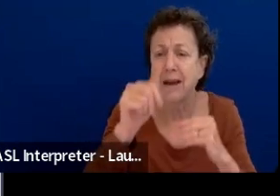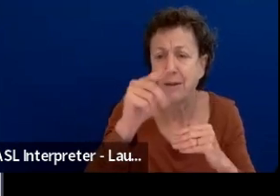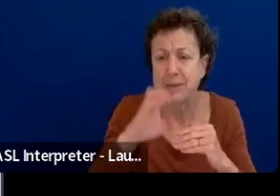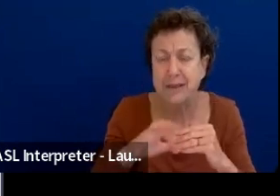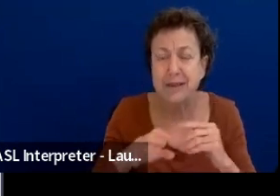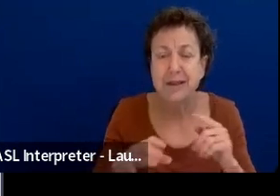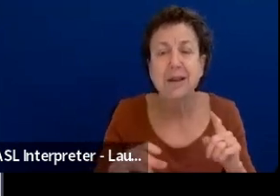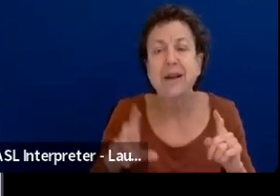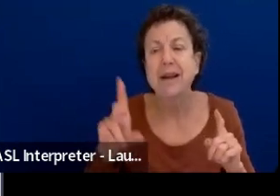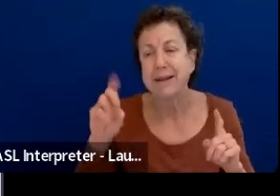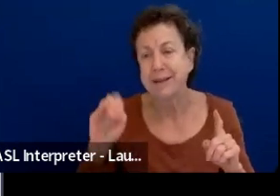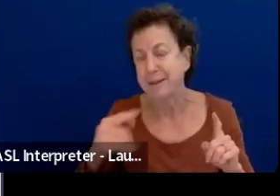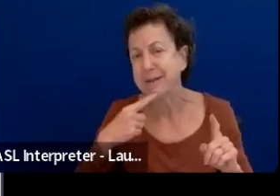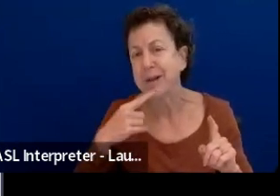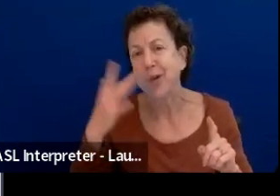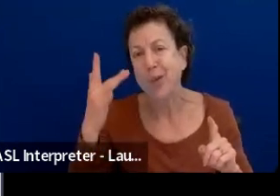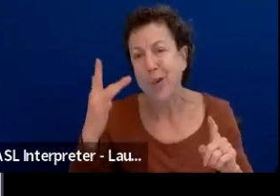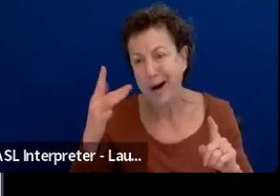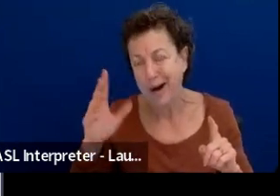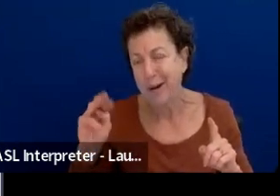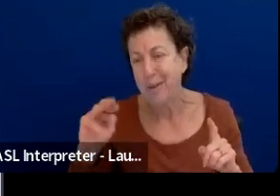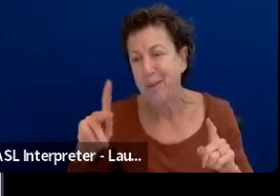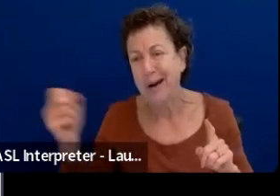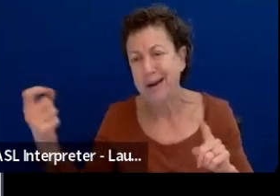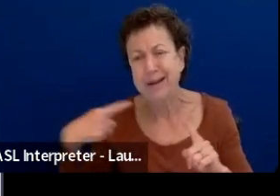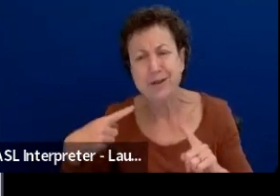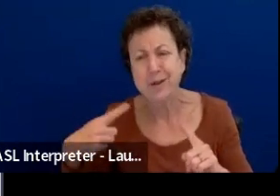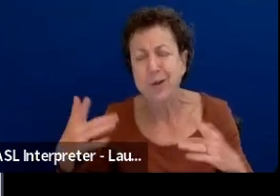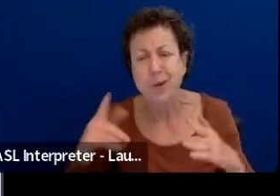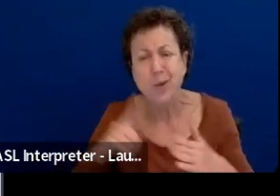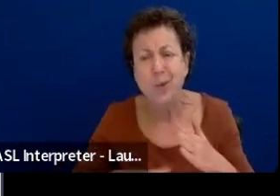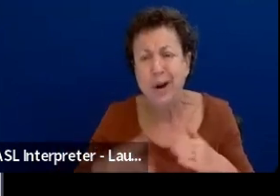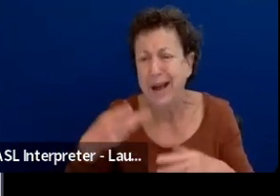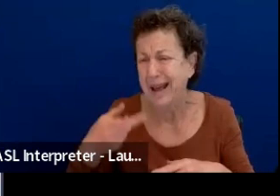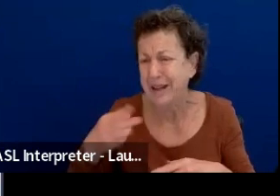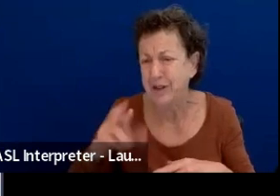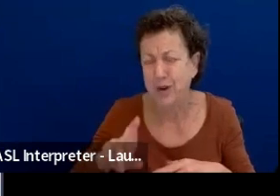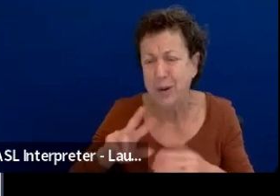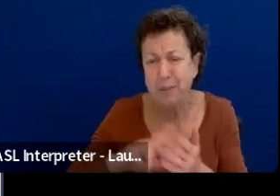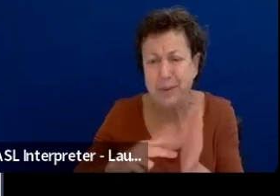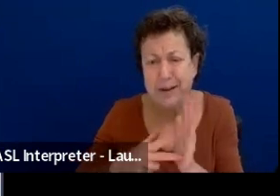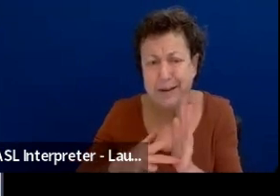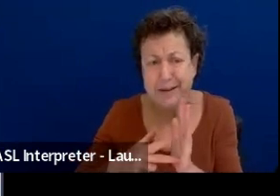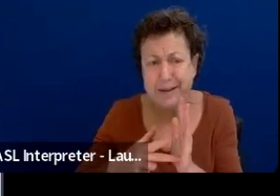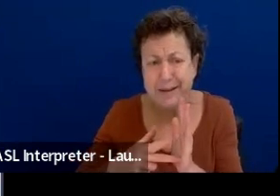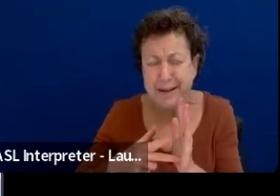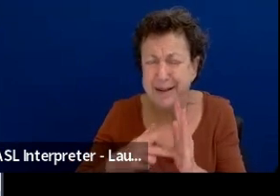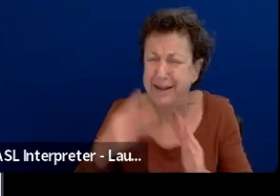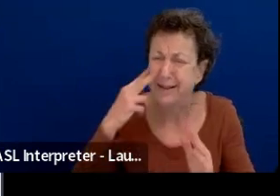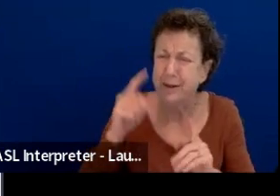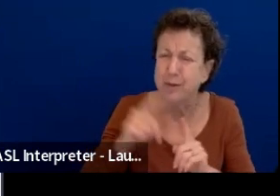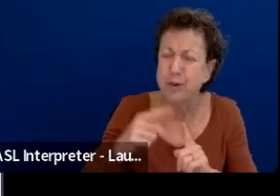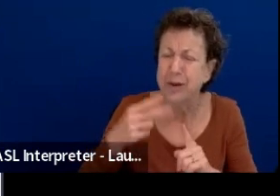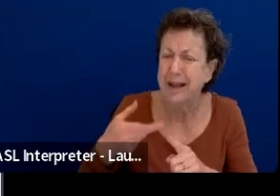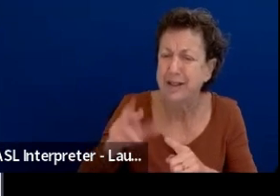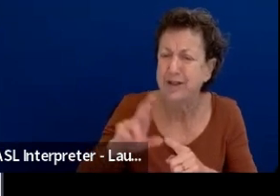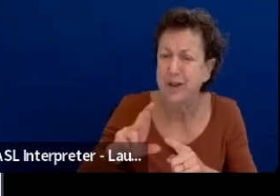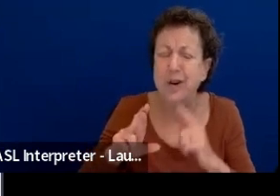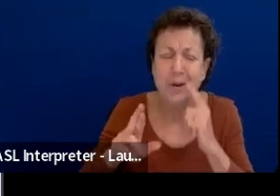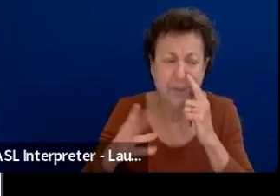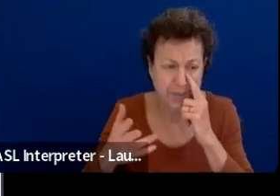only reason I'm asking is because Mike has a question about what does HR stand for when he has seen HR?